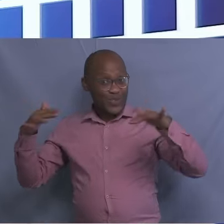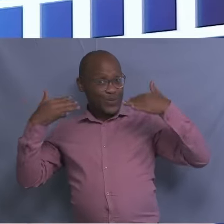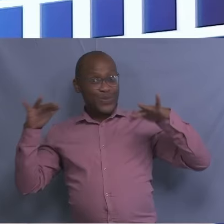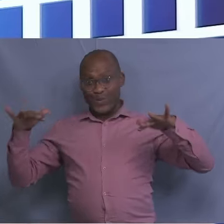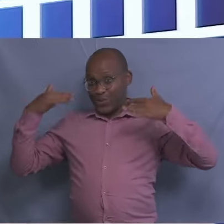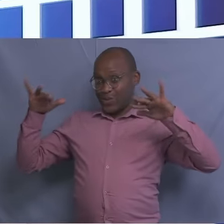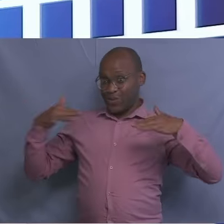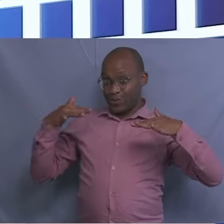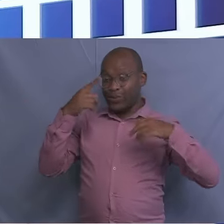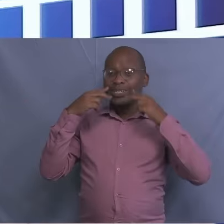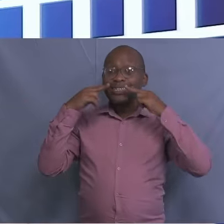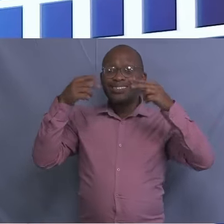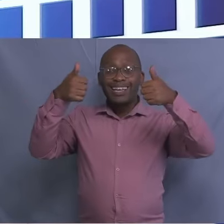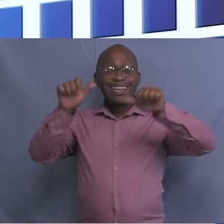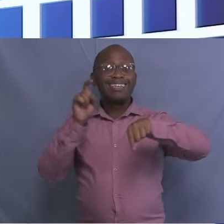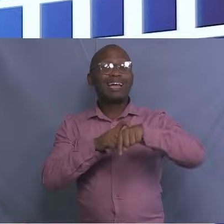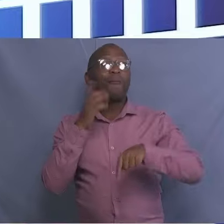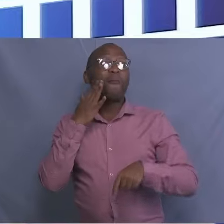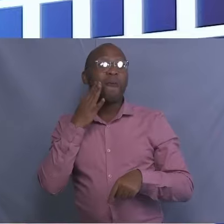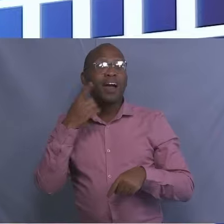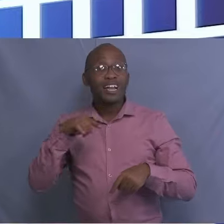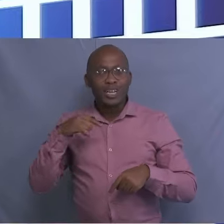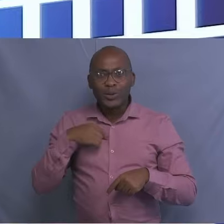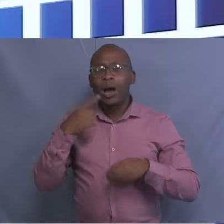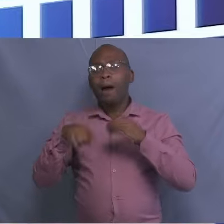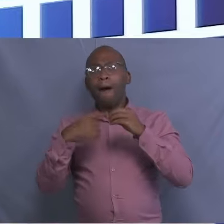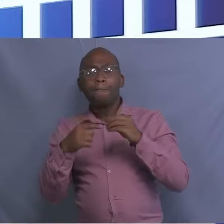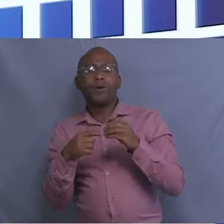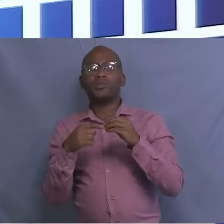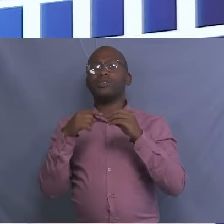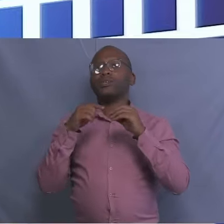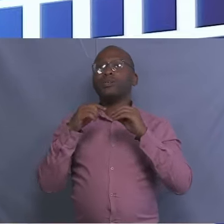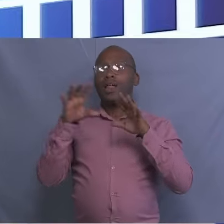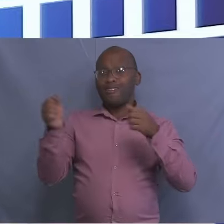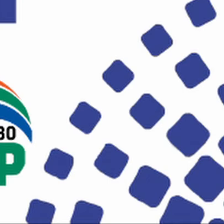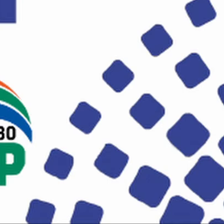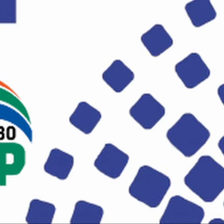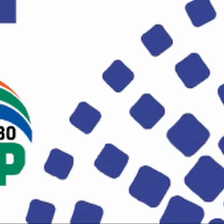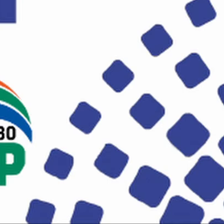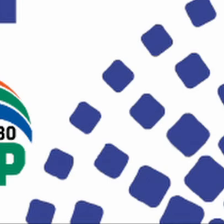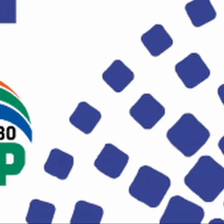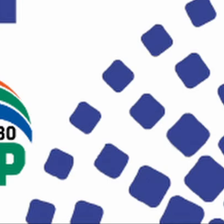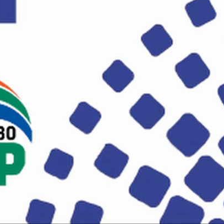when we discuss conditions of employment and the purpose and the value of a code of conduct.